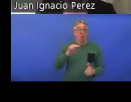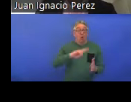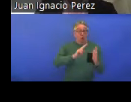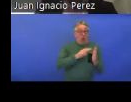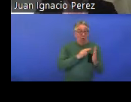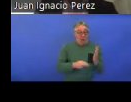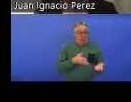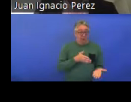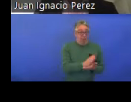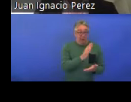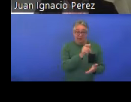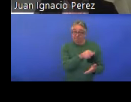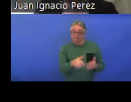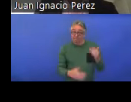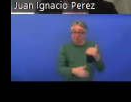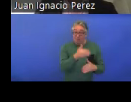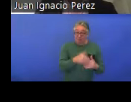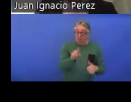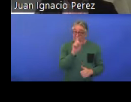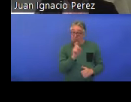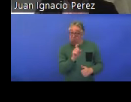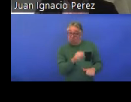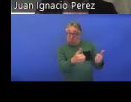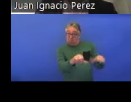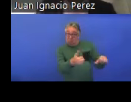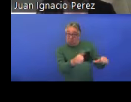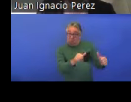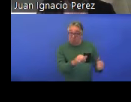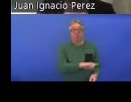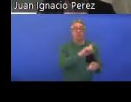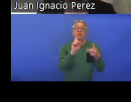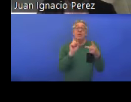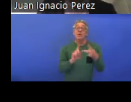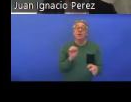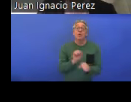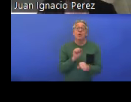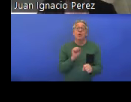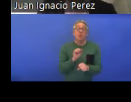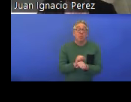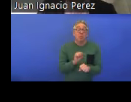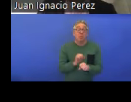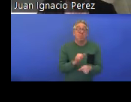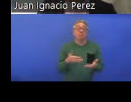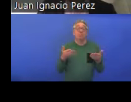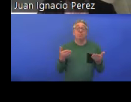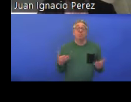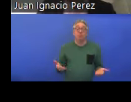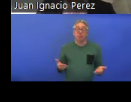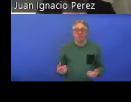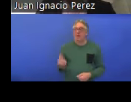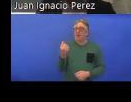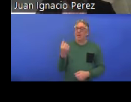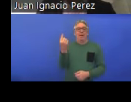Disabilities, and then the function of processing and analyzing